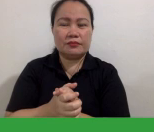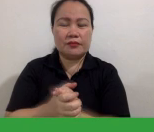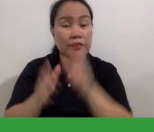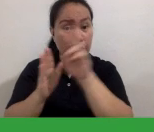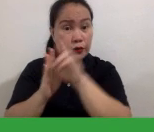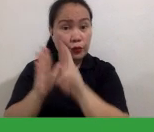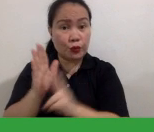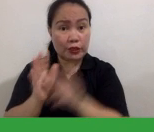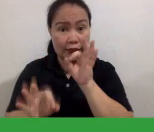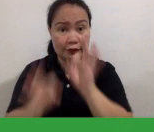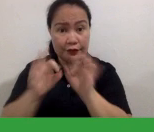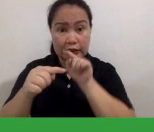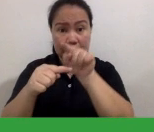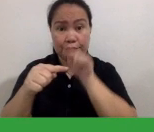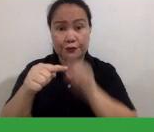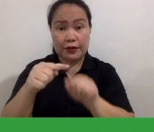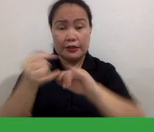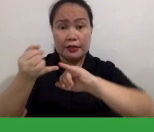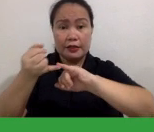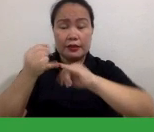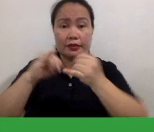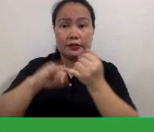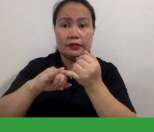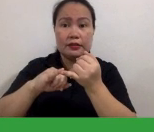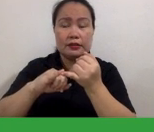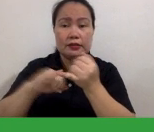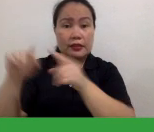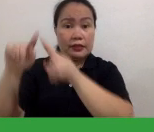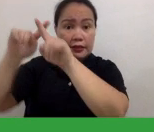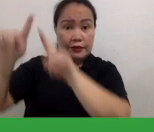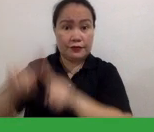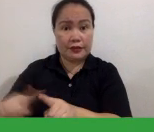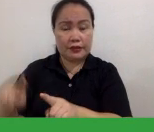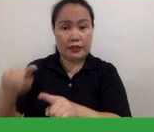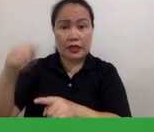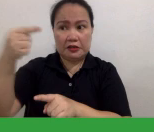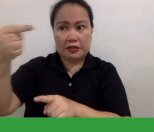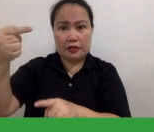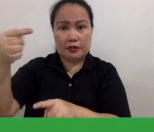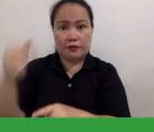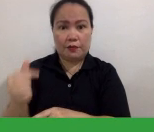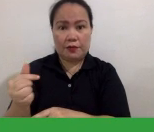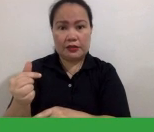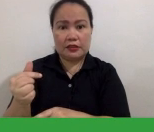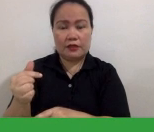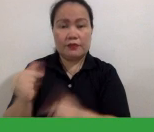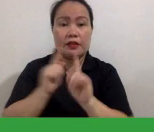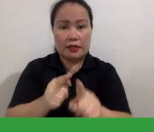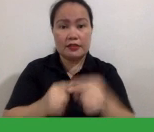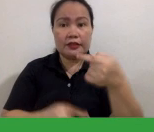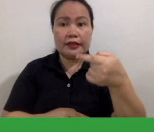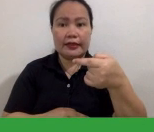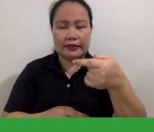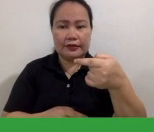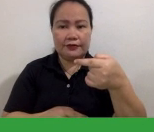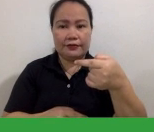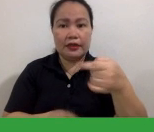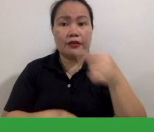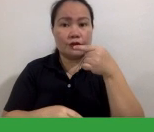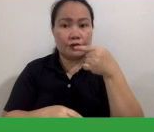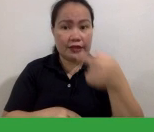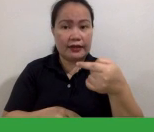yung ating dividend and divisor, so ano nga ang rule natin kapag nagdi-divide tayo ng integers, diba?